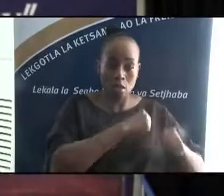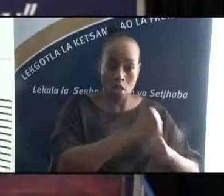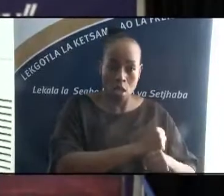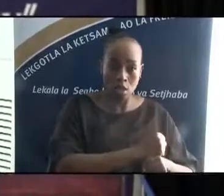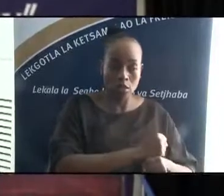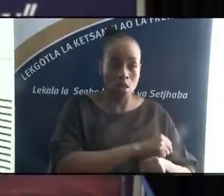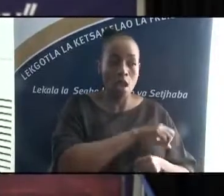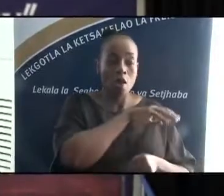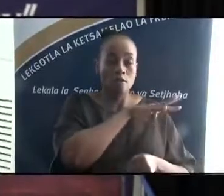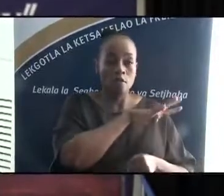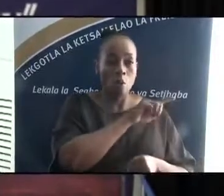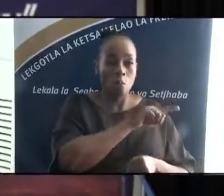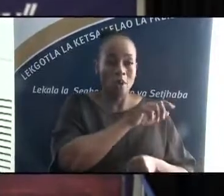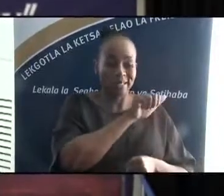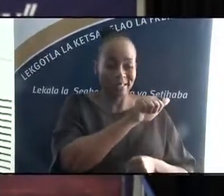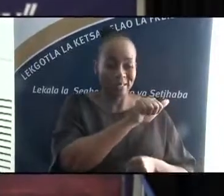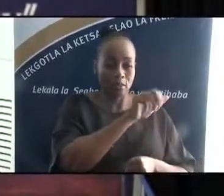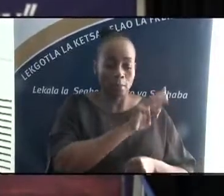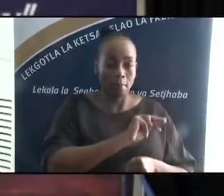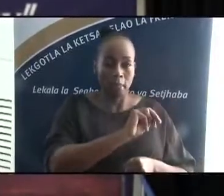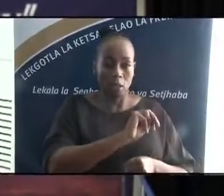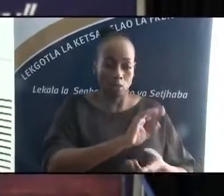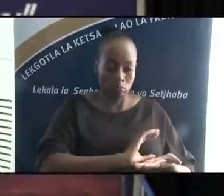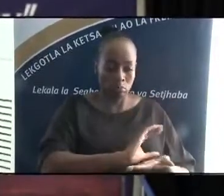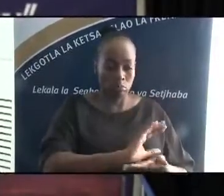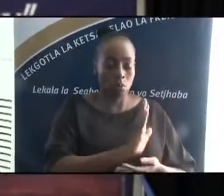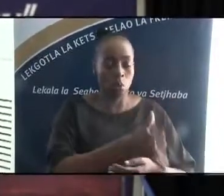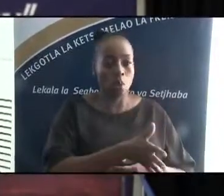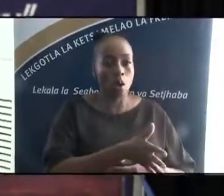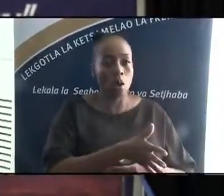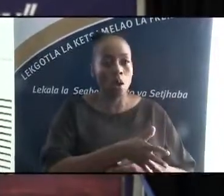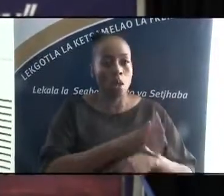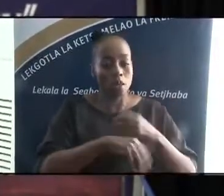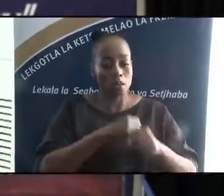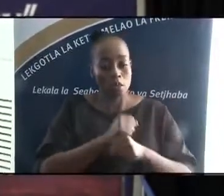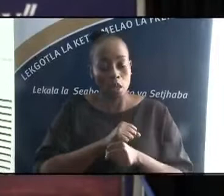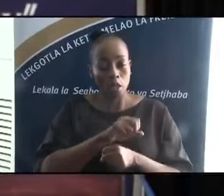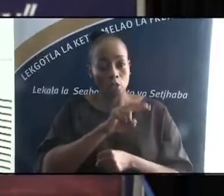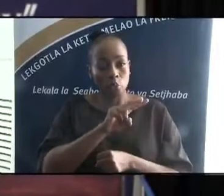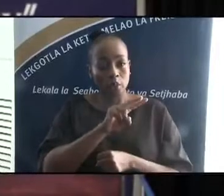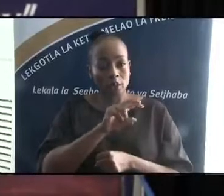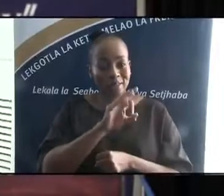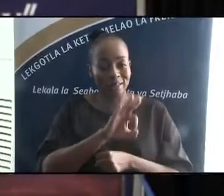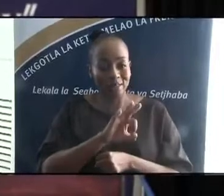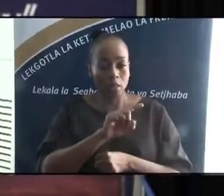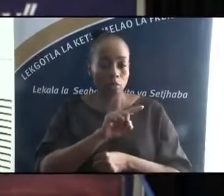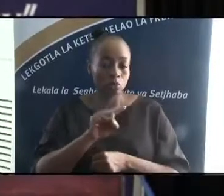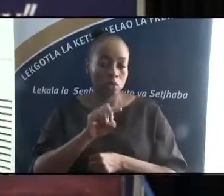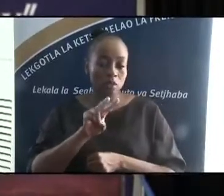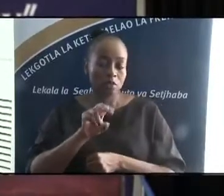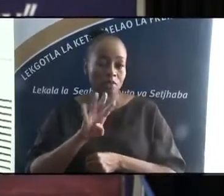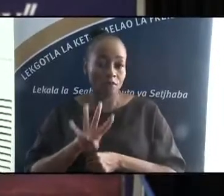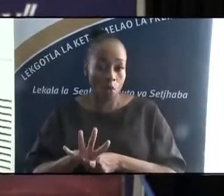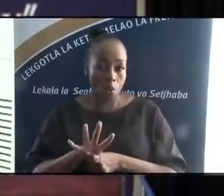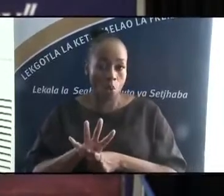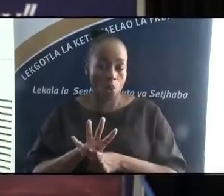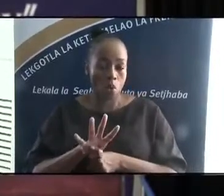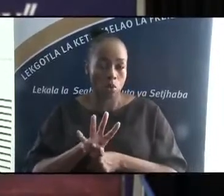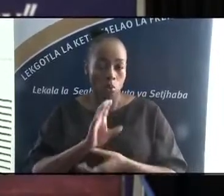is 4.564 billion. On the 2023-24 financial year, it would